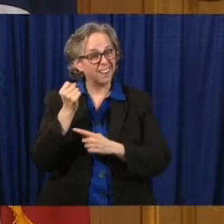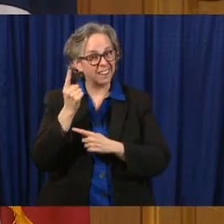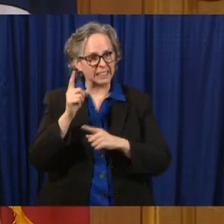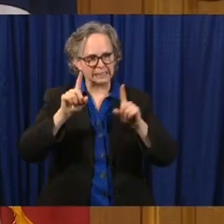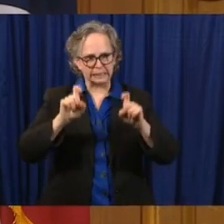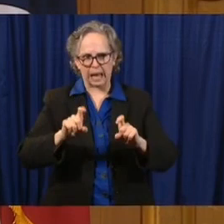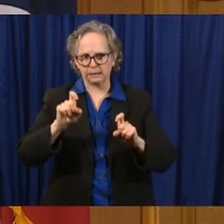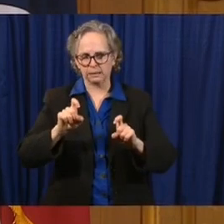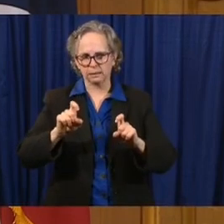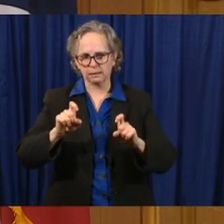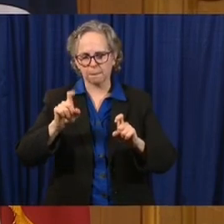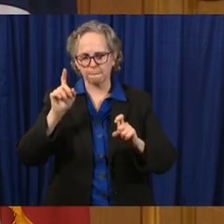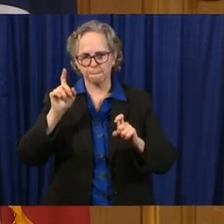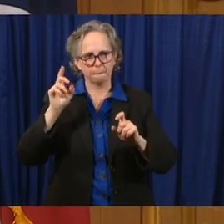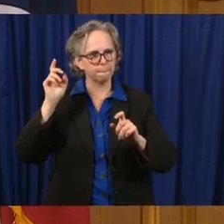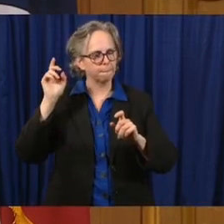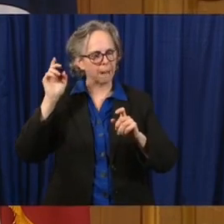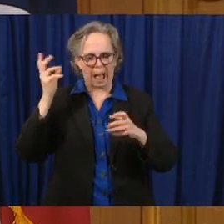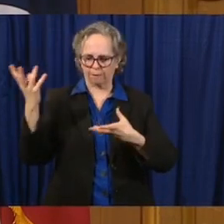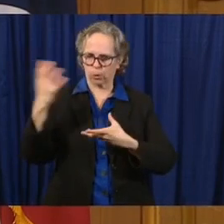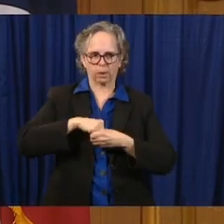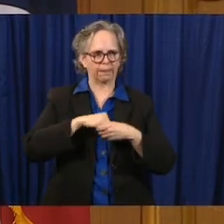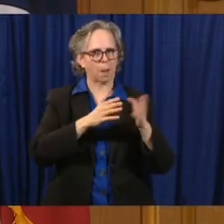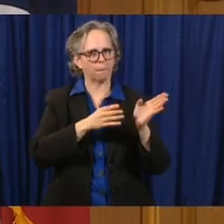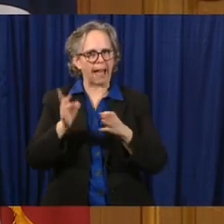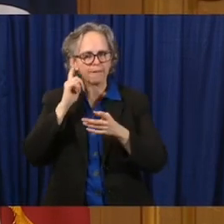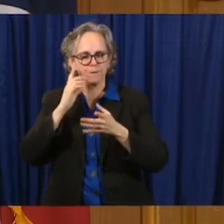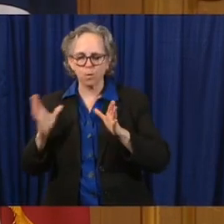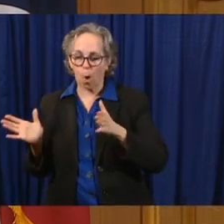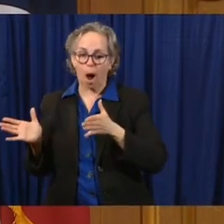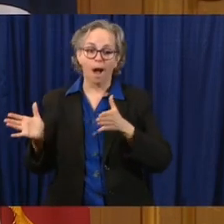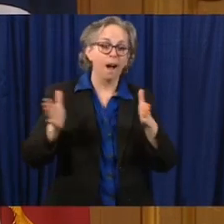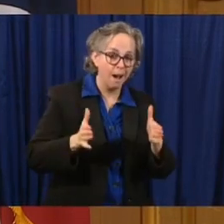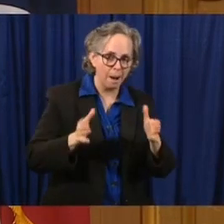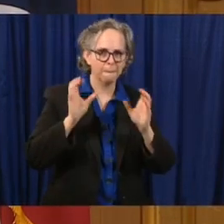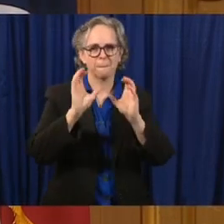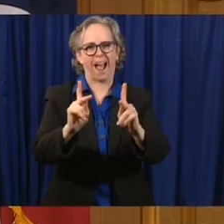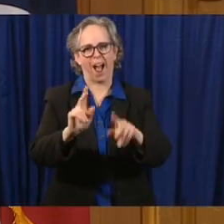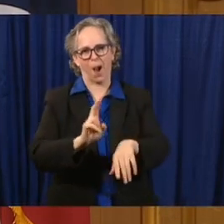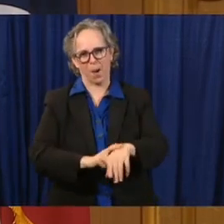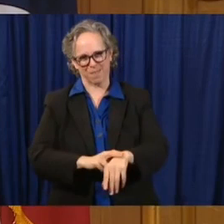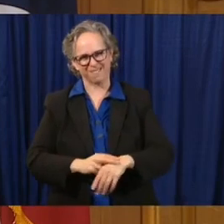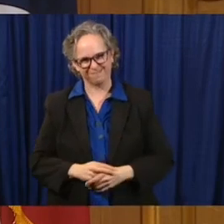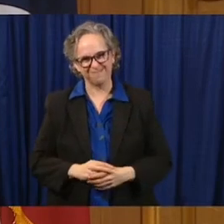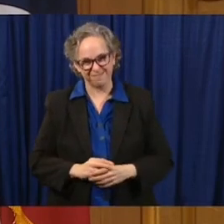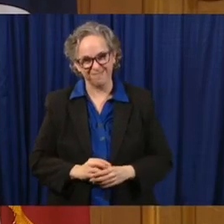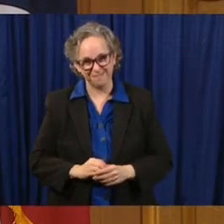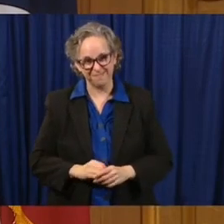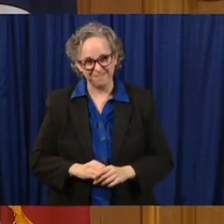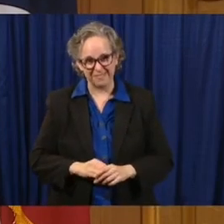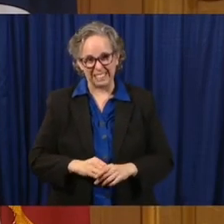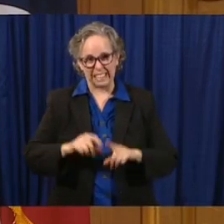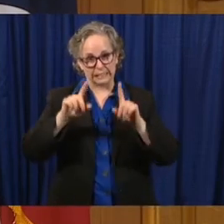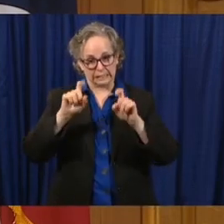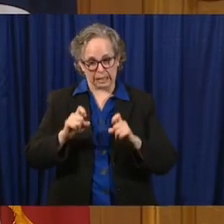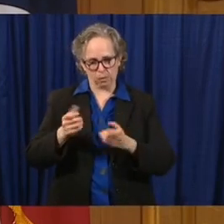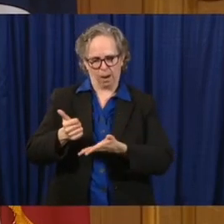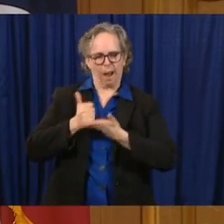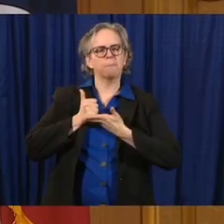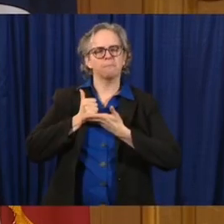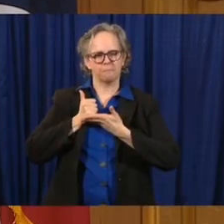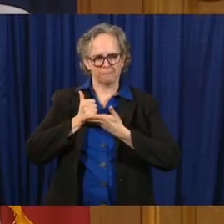community spread. Now, one of the things that we are going to be able to do once we get more robust testing, which